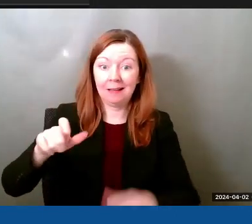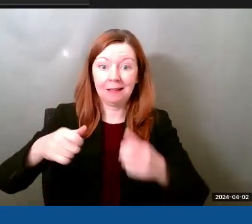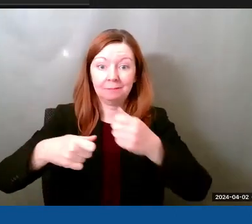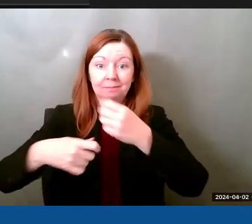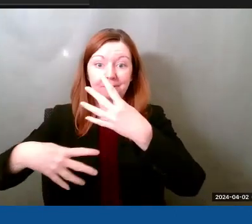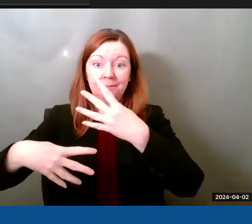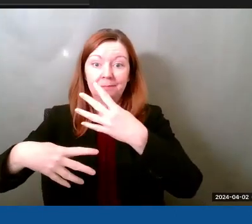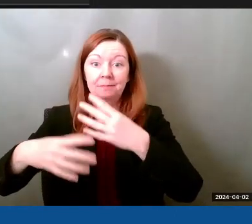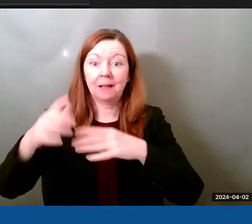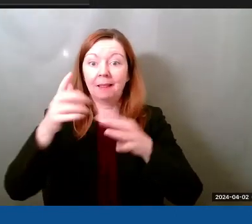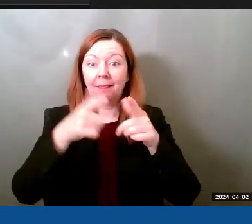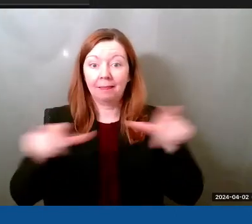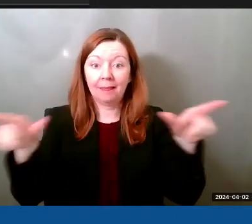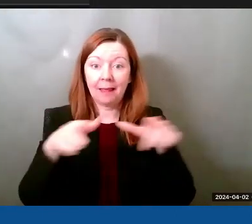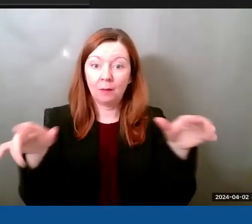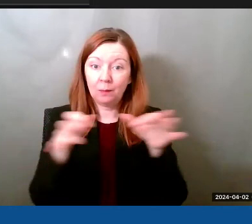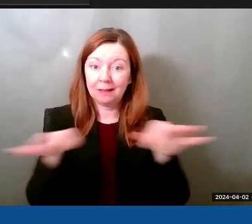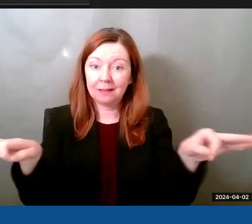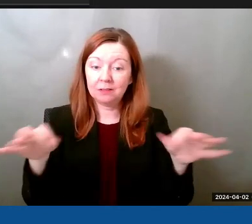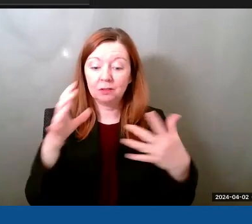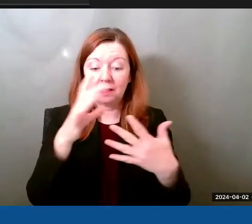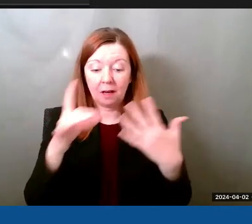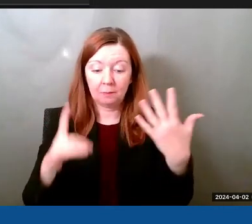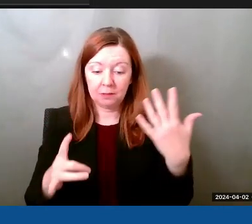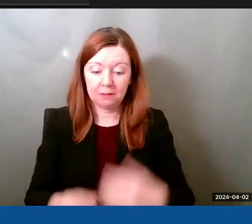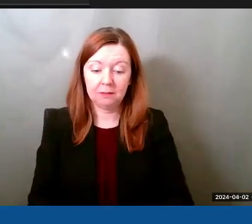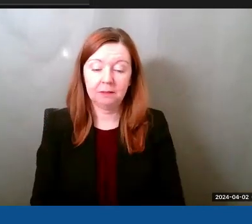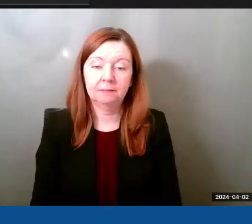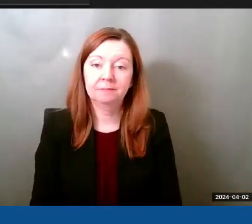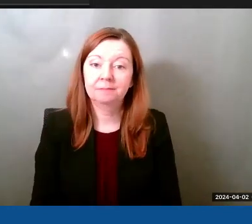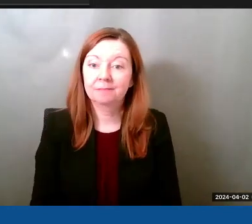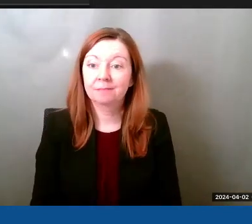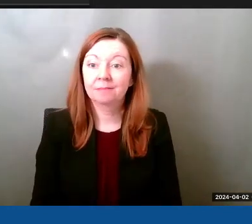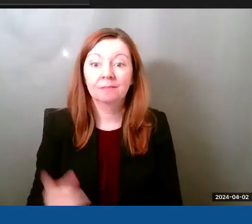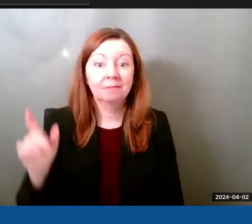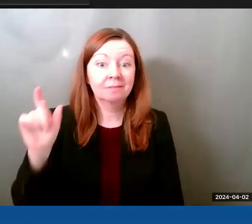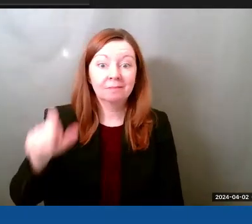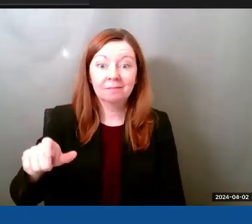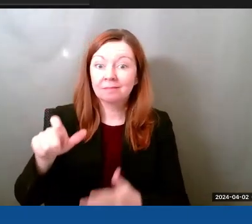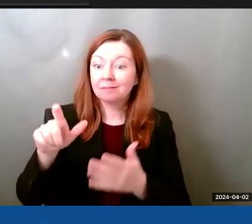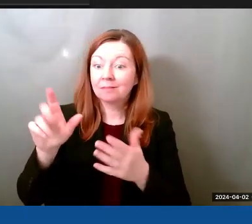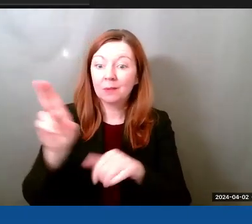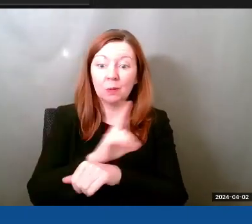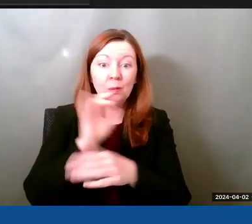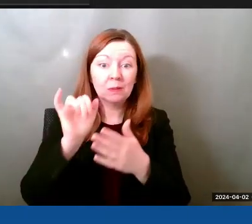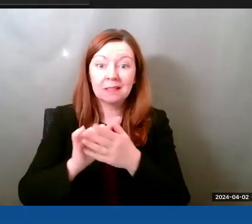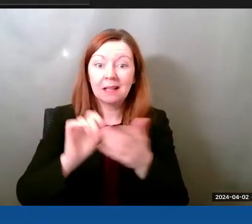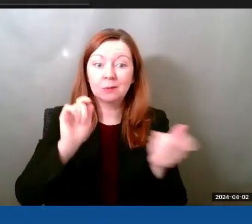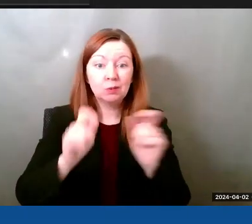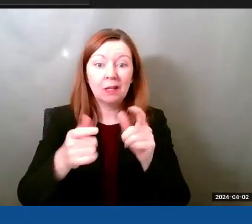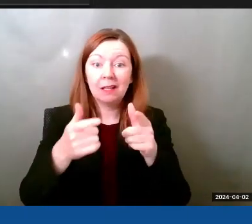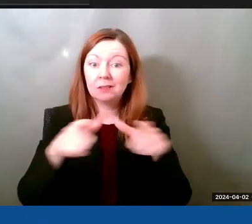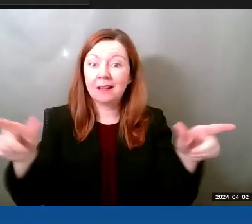options. You can use this to change the language at any time during the